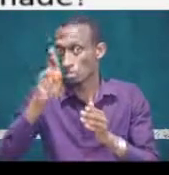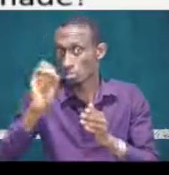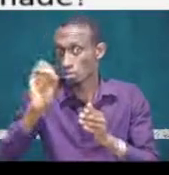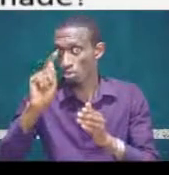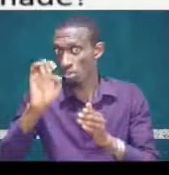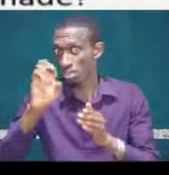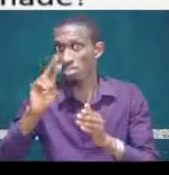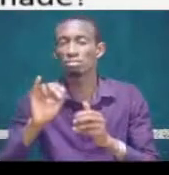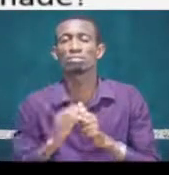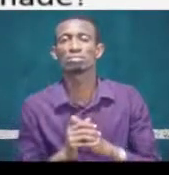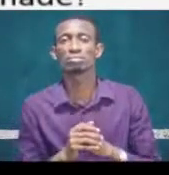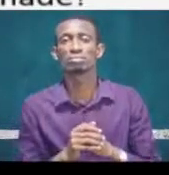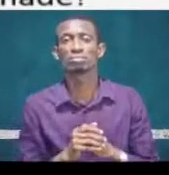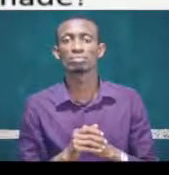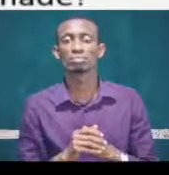same amino acid.